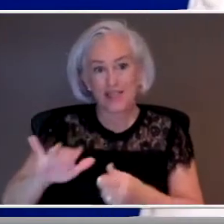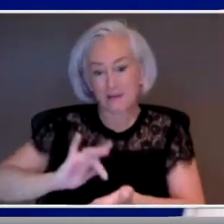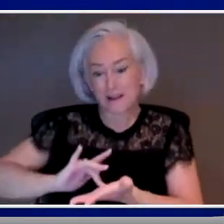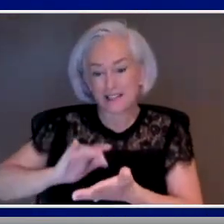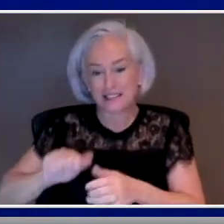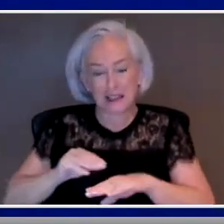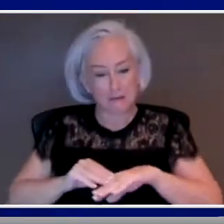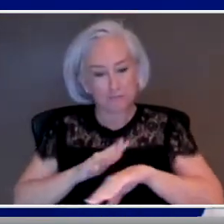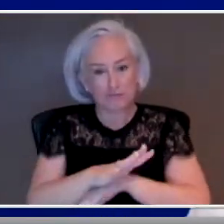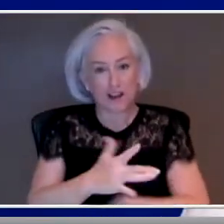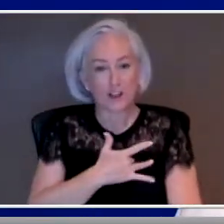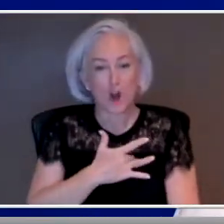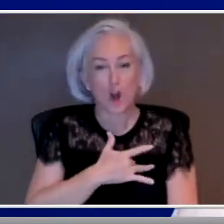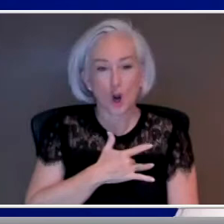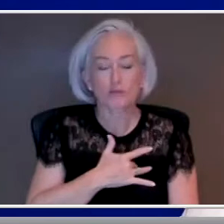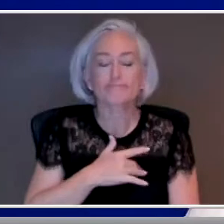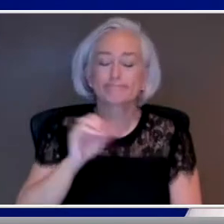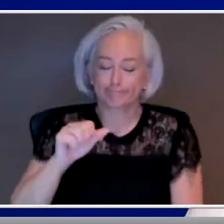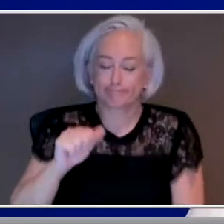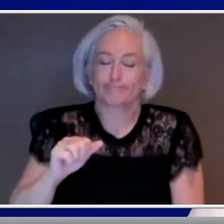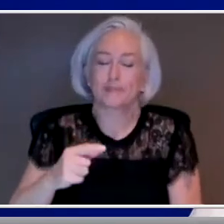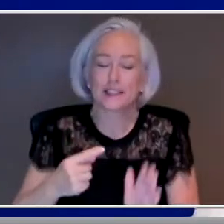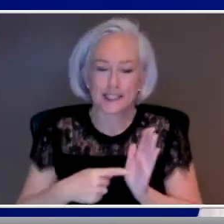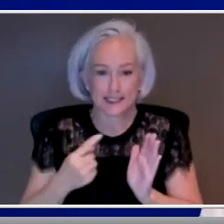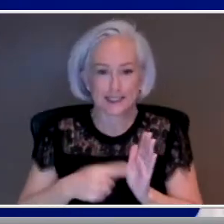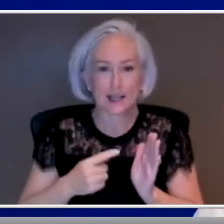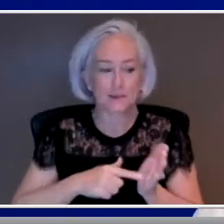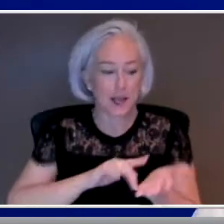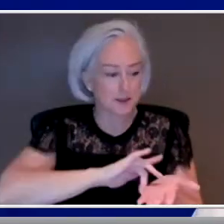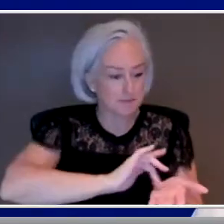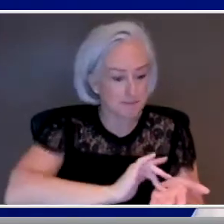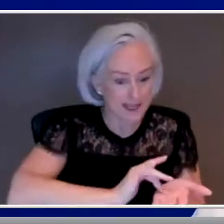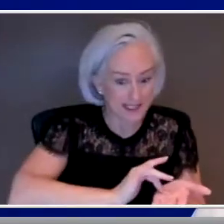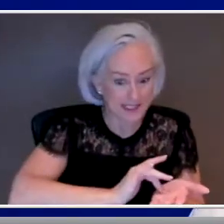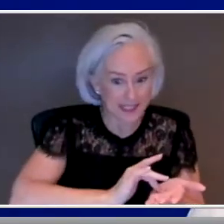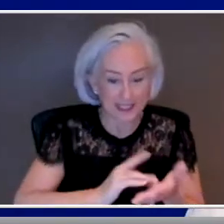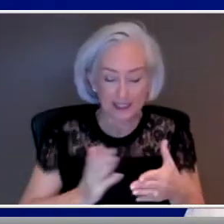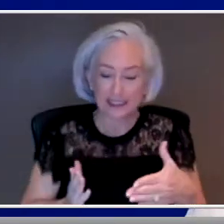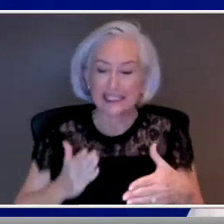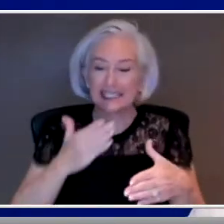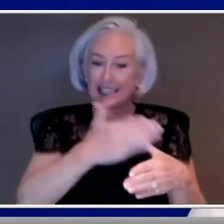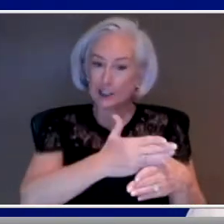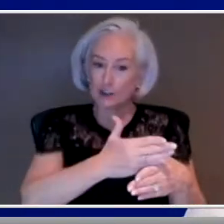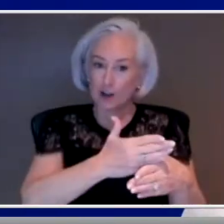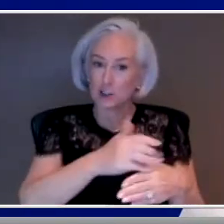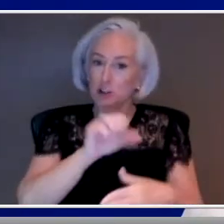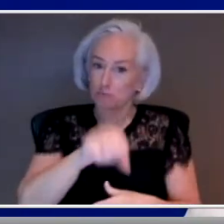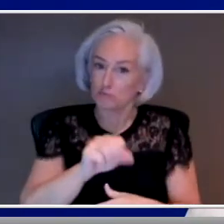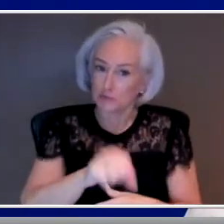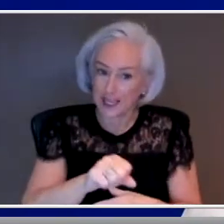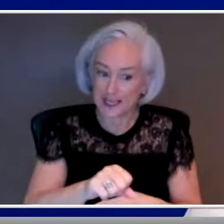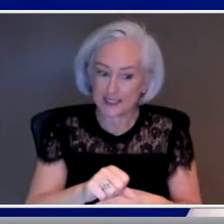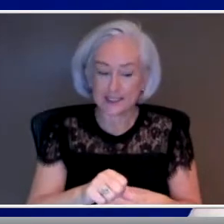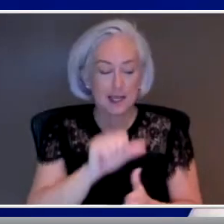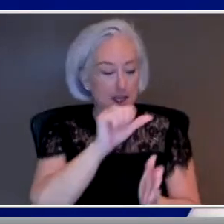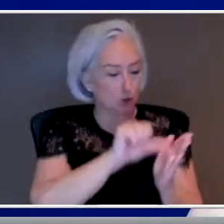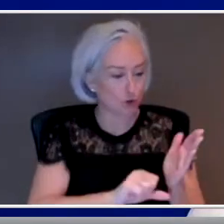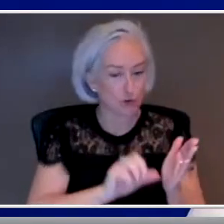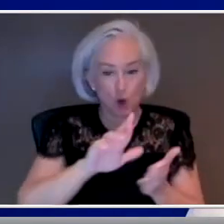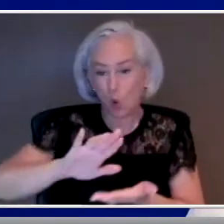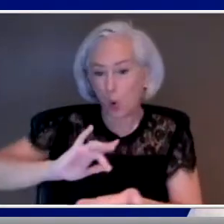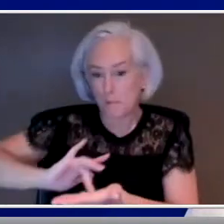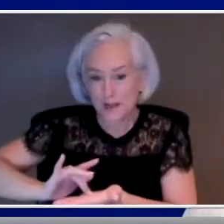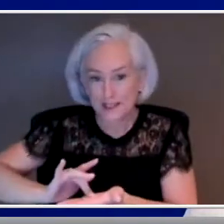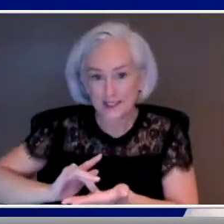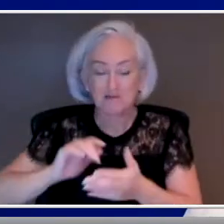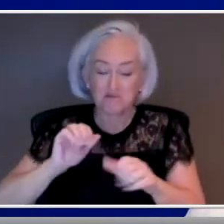we sometimes lose sight of the fact that drugs, medications are an intervention, and any intervention we do, whether it's medical or surgical, is going to have potential side